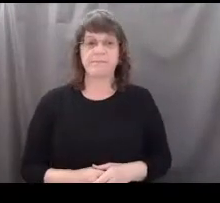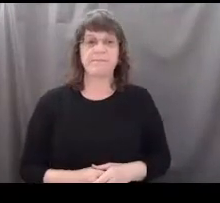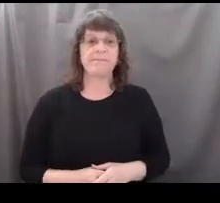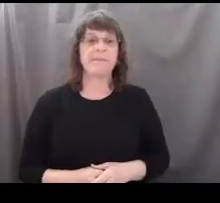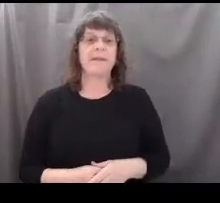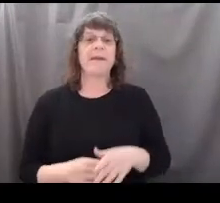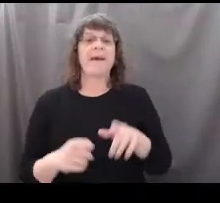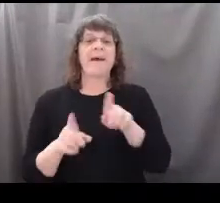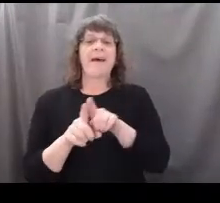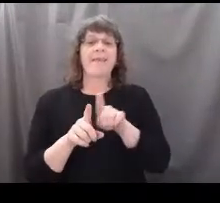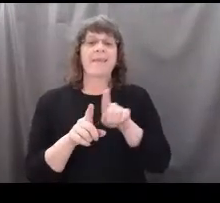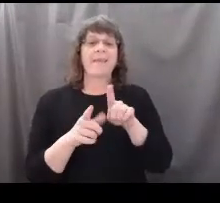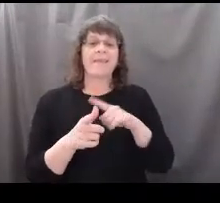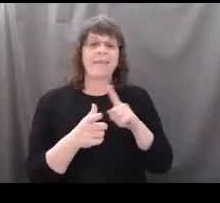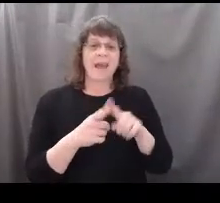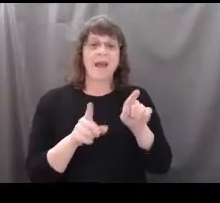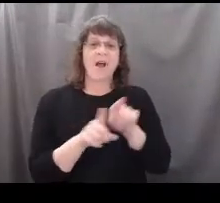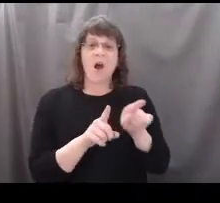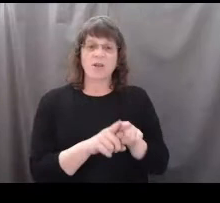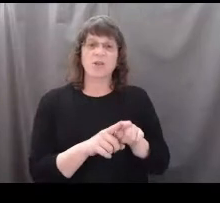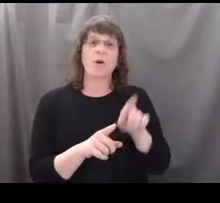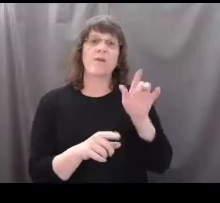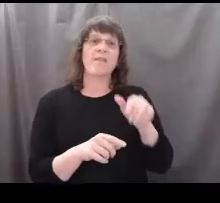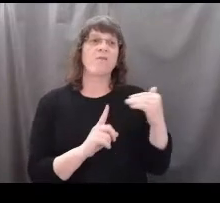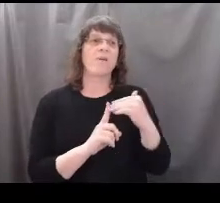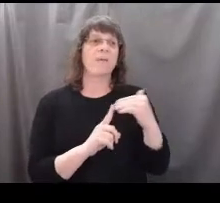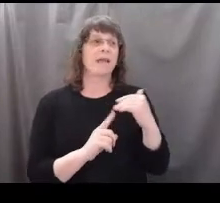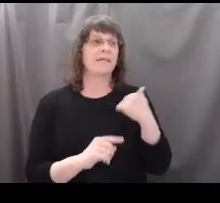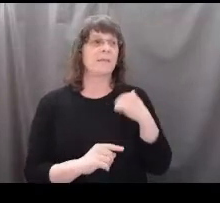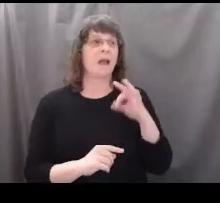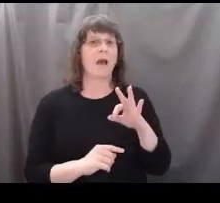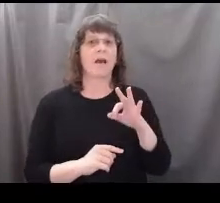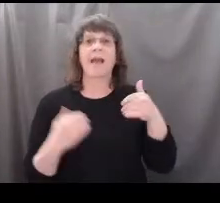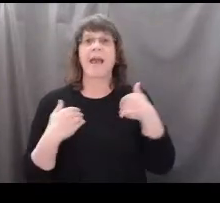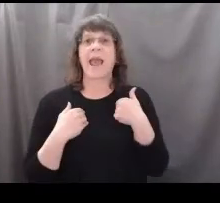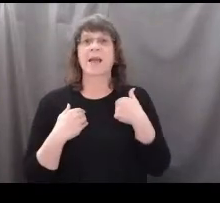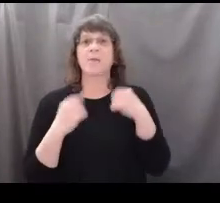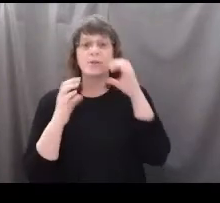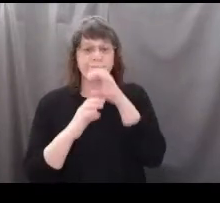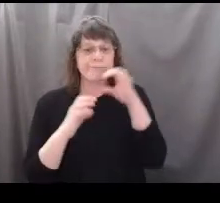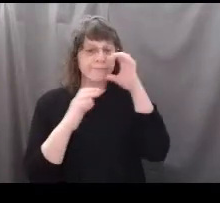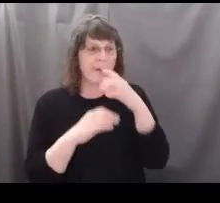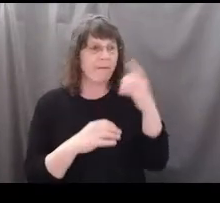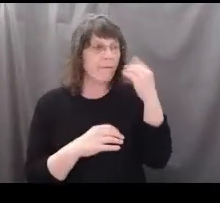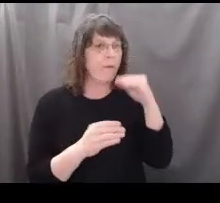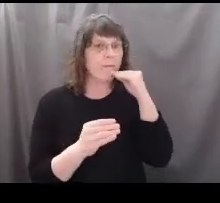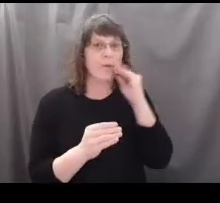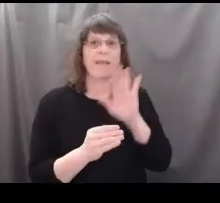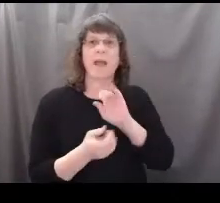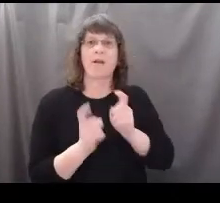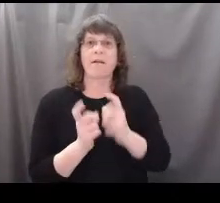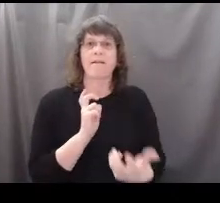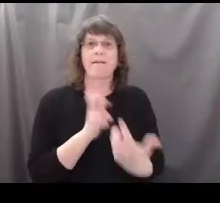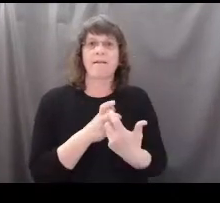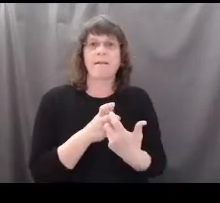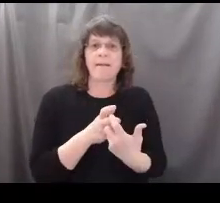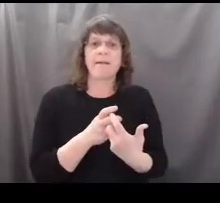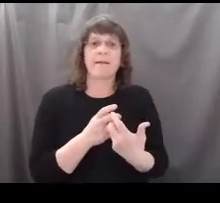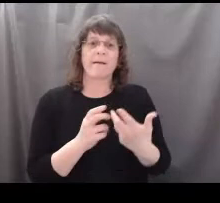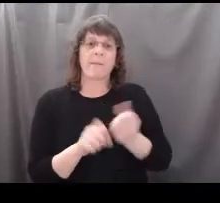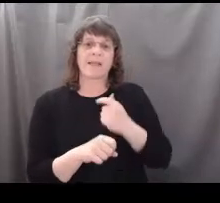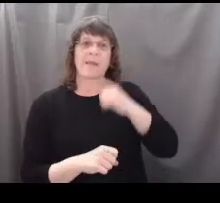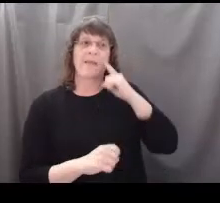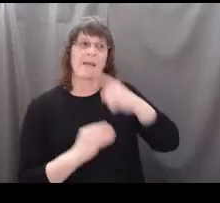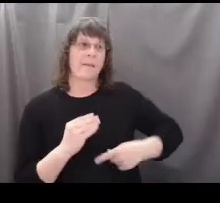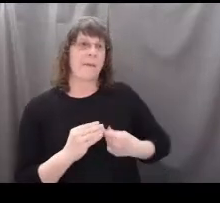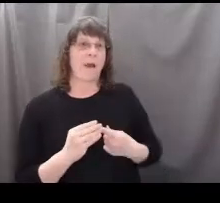And then they also remind me of foraging animals and their adaptations. And, it makes me think about